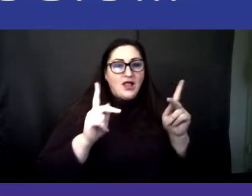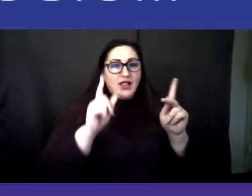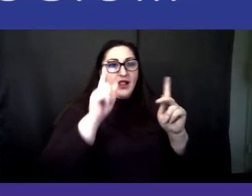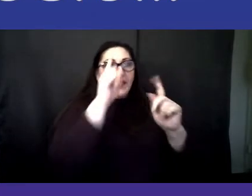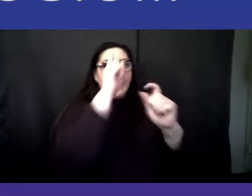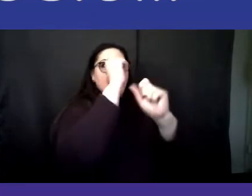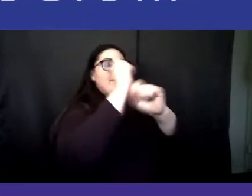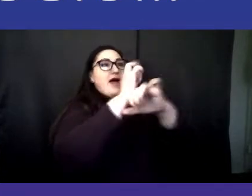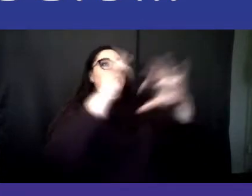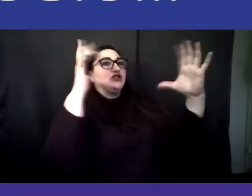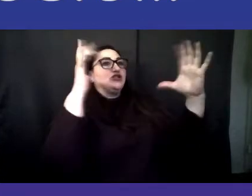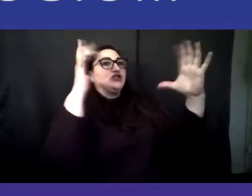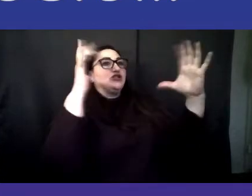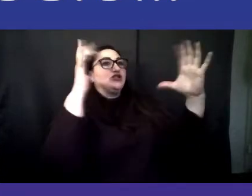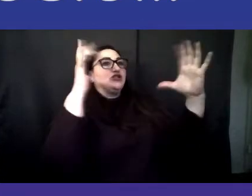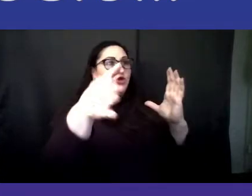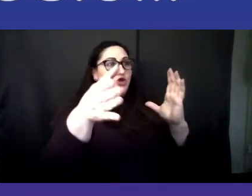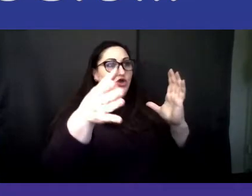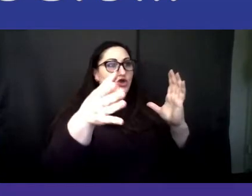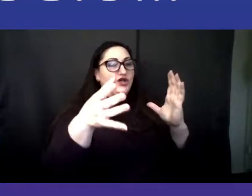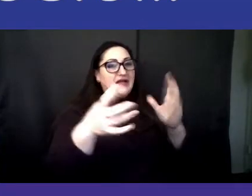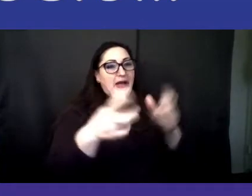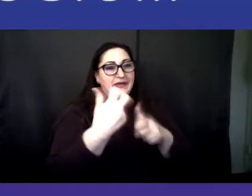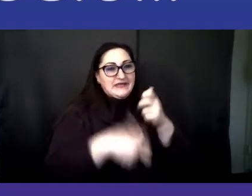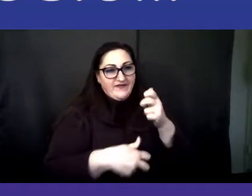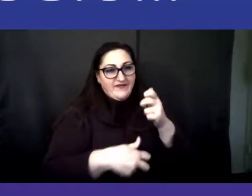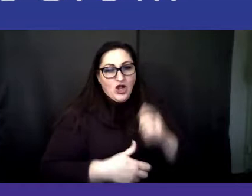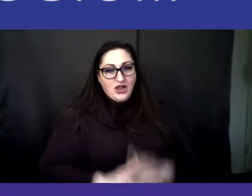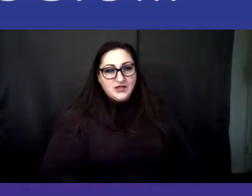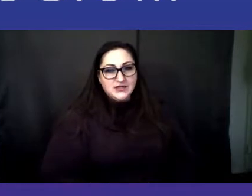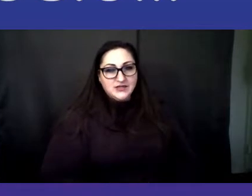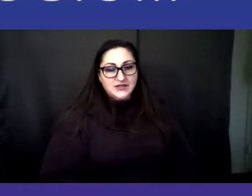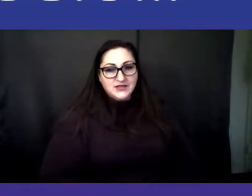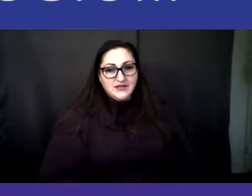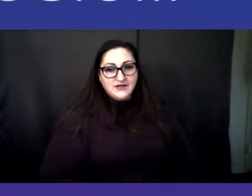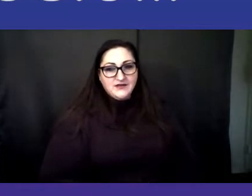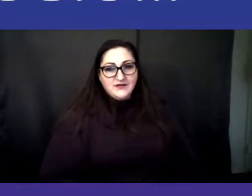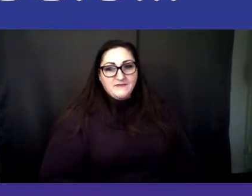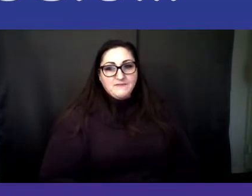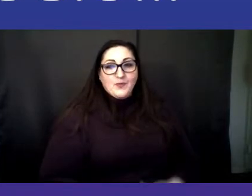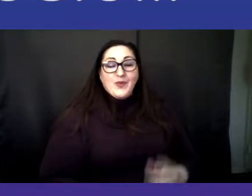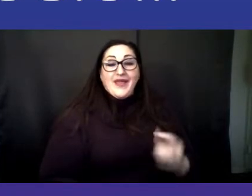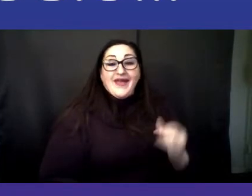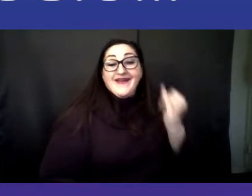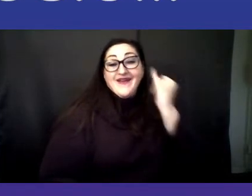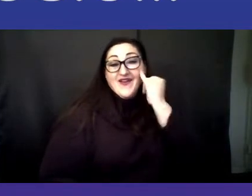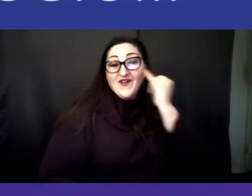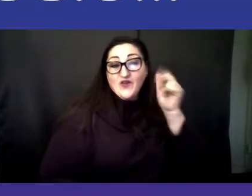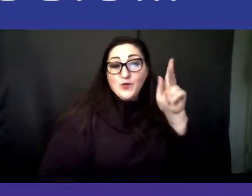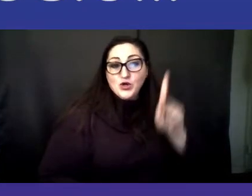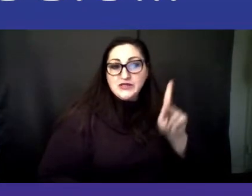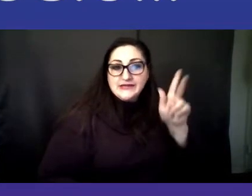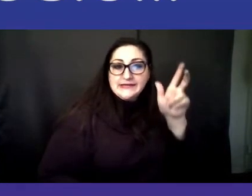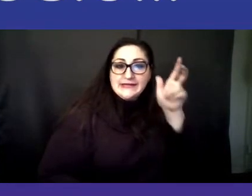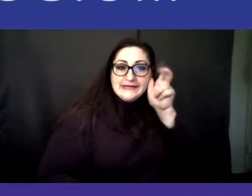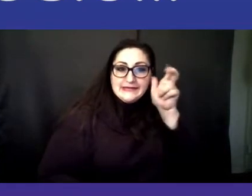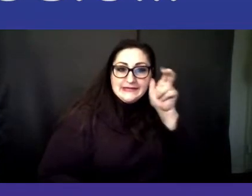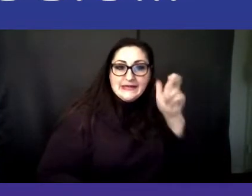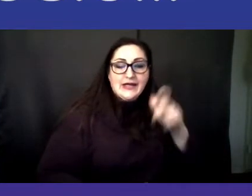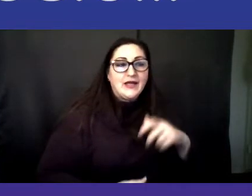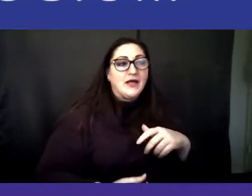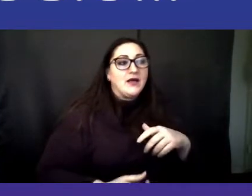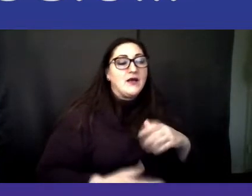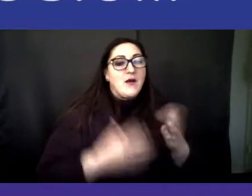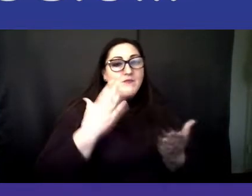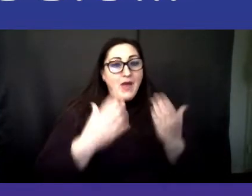really difficult. And I just want to signal that, like, if anyone is like listening to this and there's like, for example, maybe my